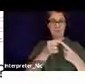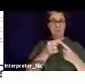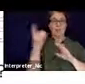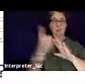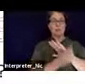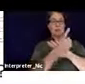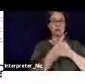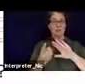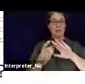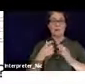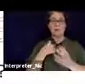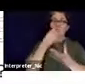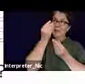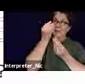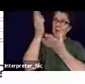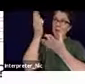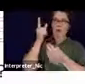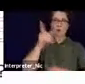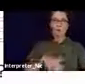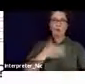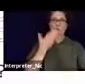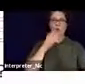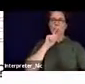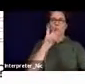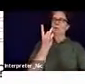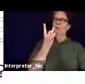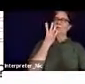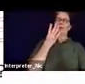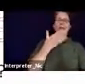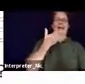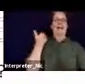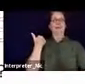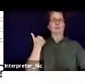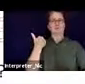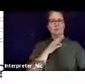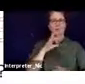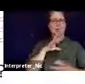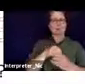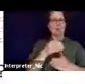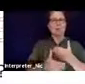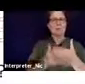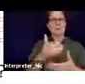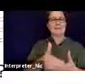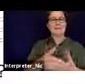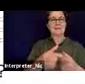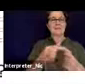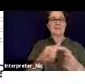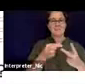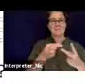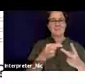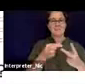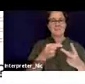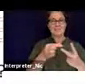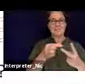I tell you, you don't want me. You're going to take me out of your process. They don't want to cause a fuss or a hassle. I think,